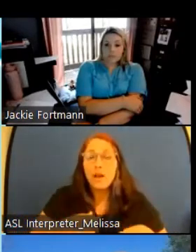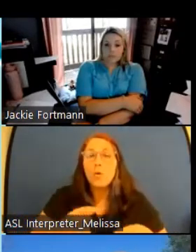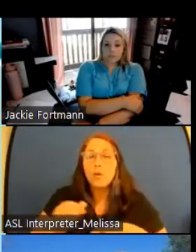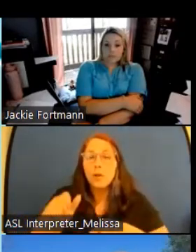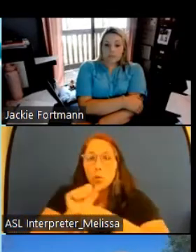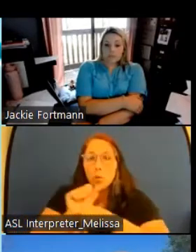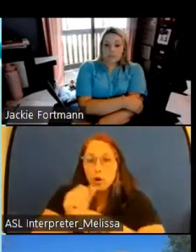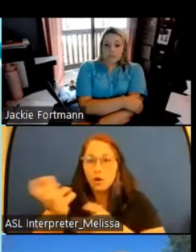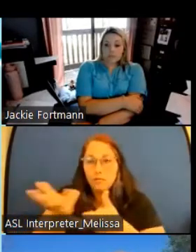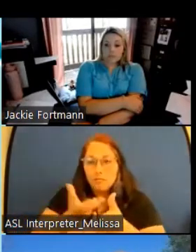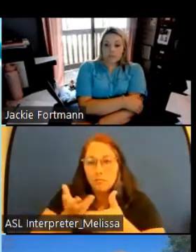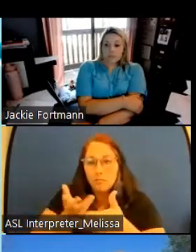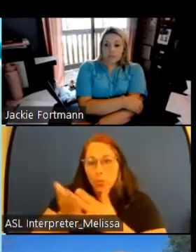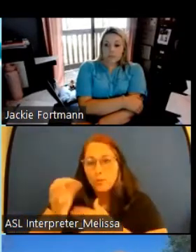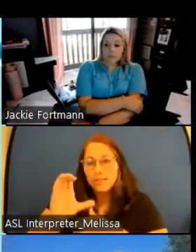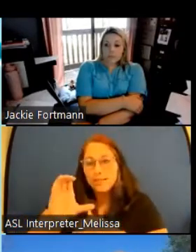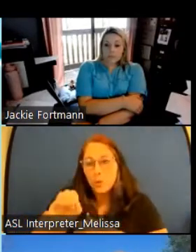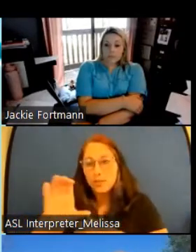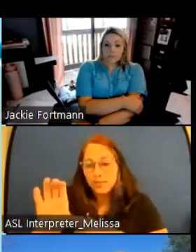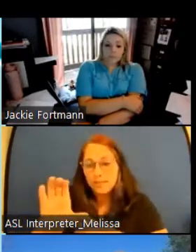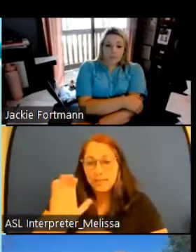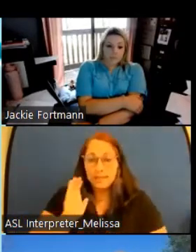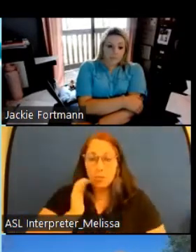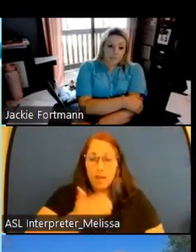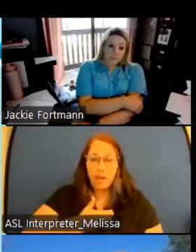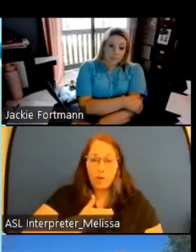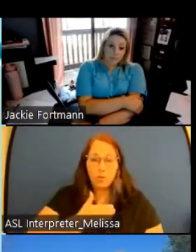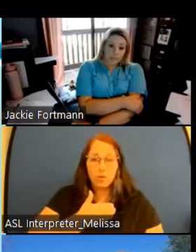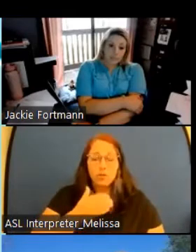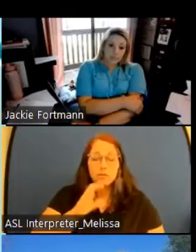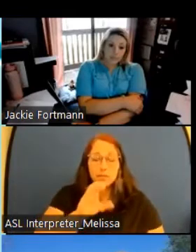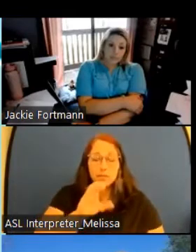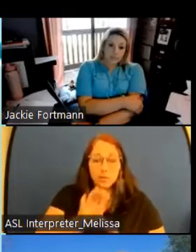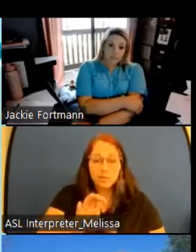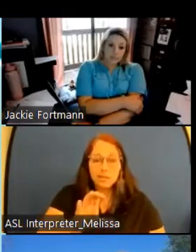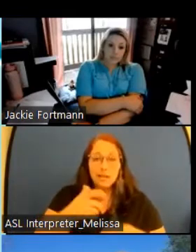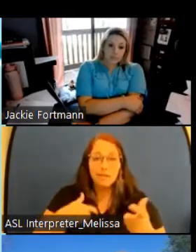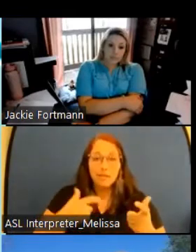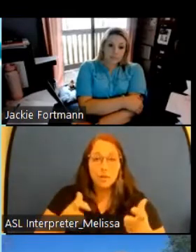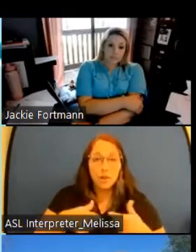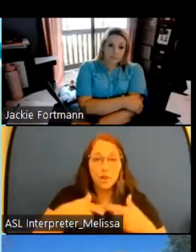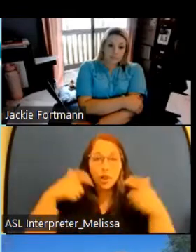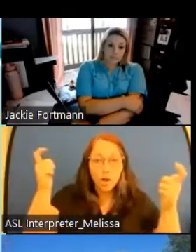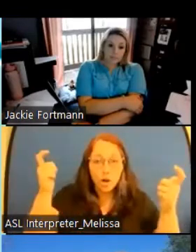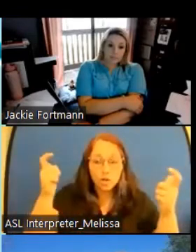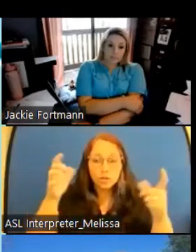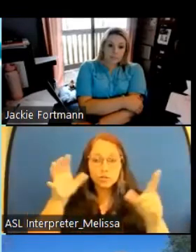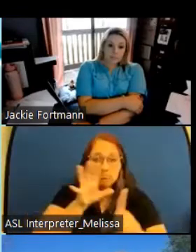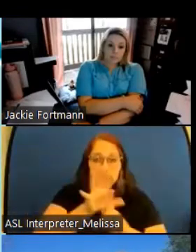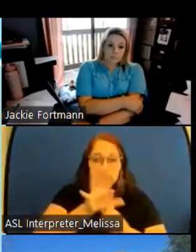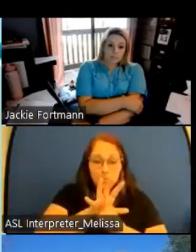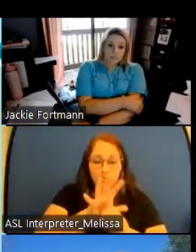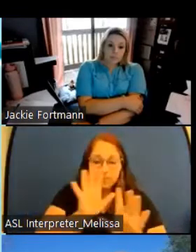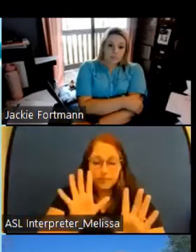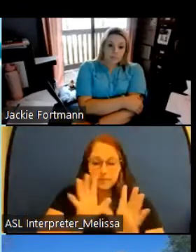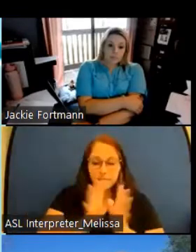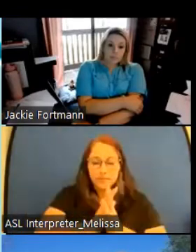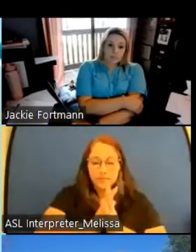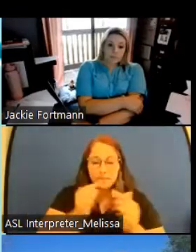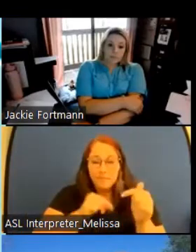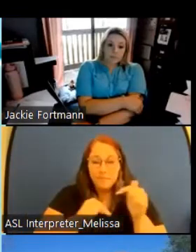COC does have the largest the population is, I'm sorry, not